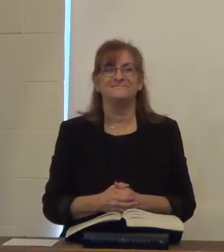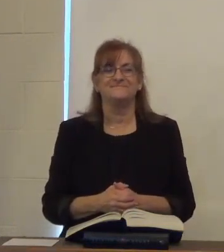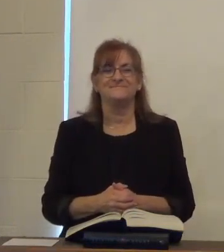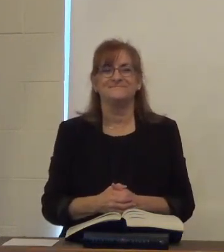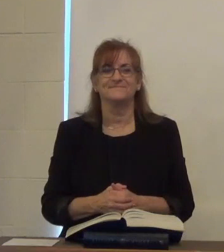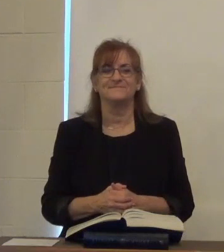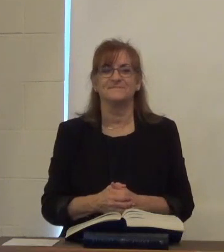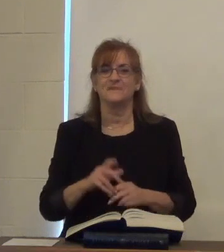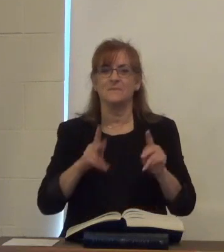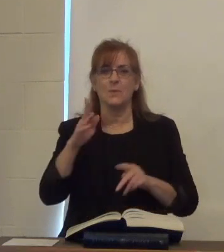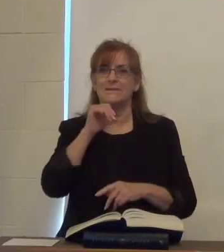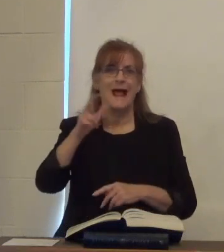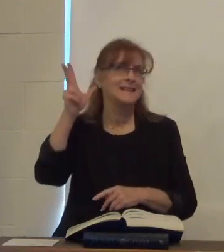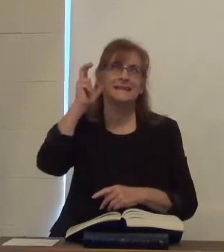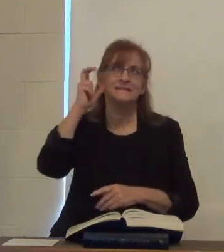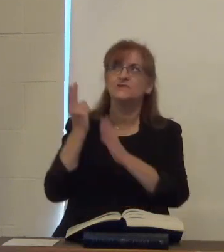They'll turn away from the truth.